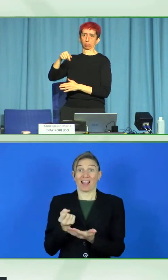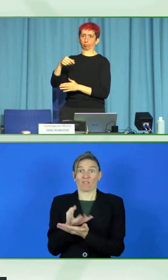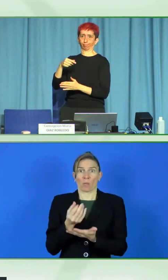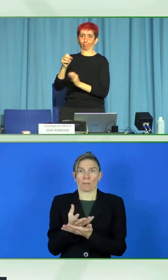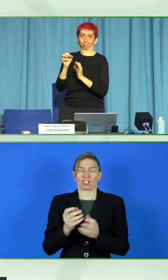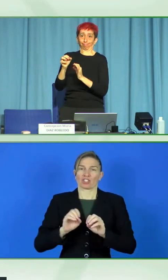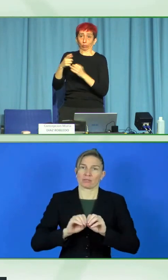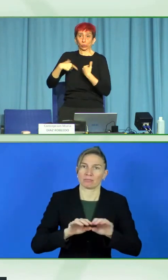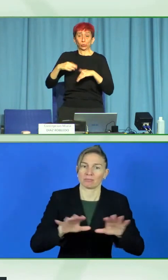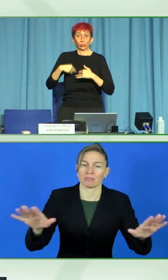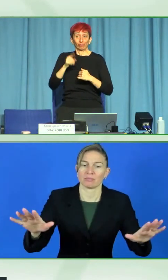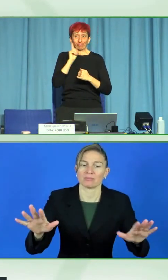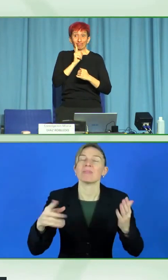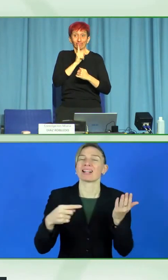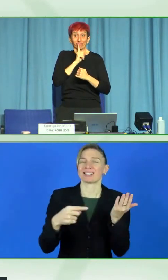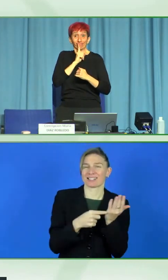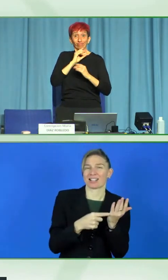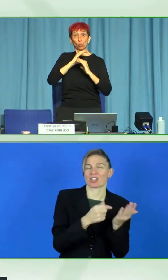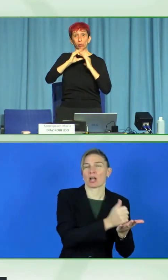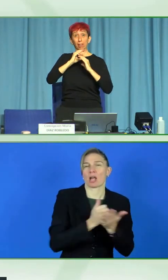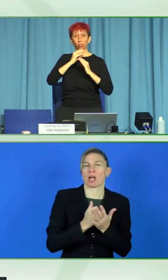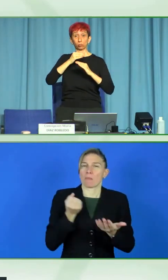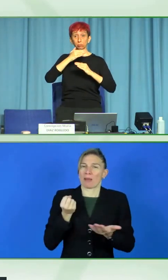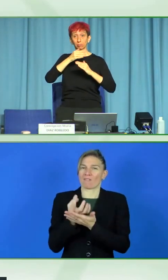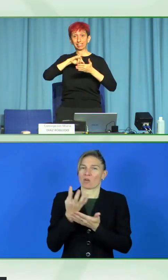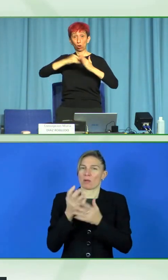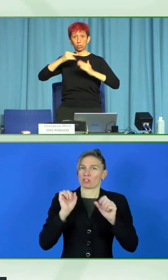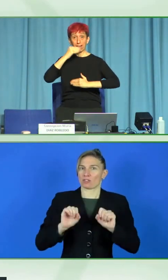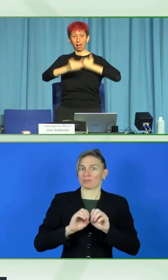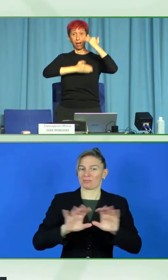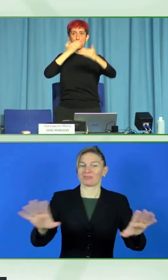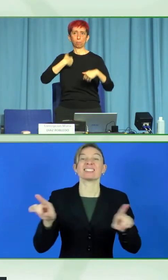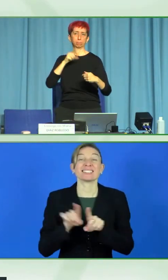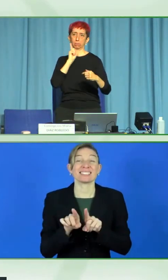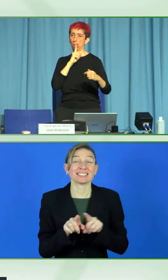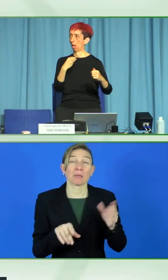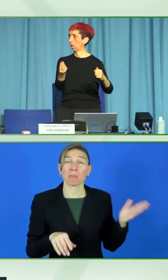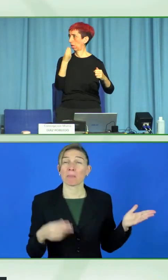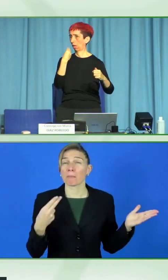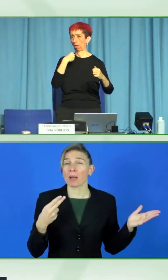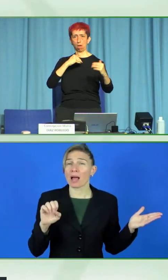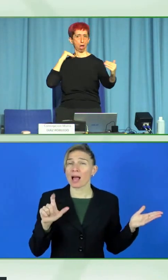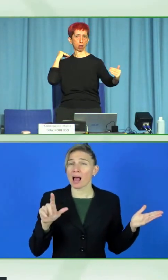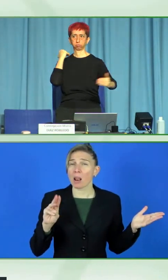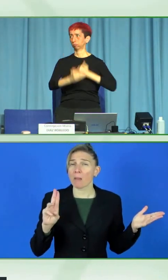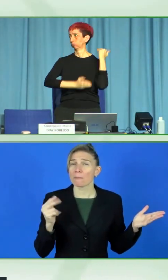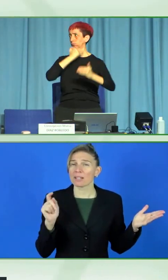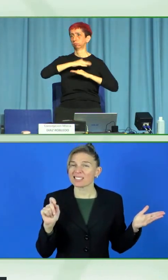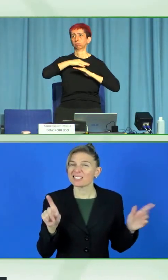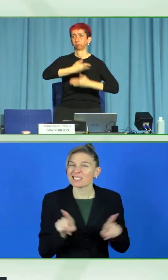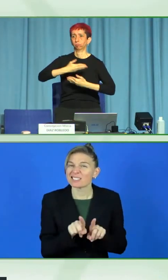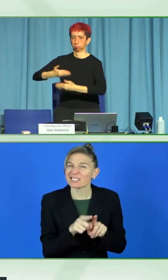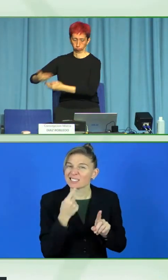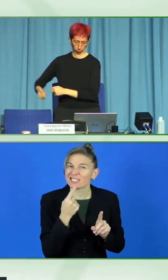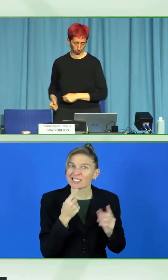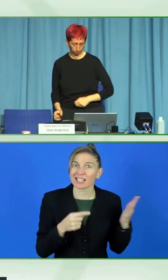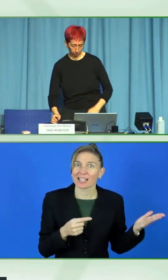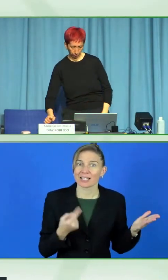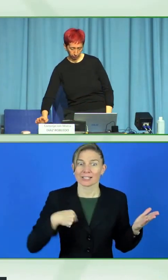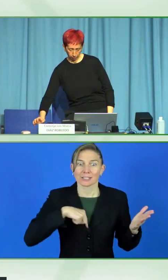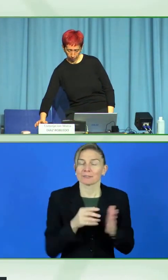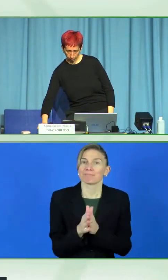because, just Helmut has said, we are eager to